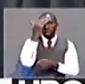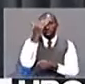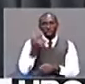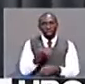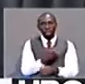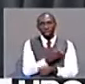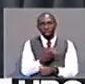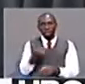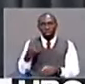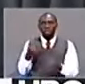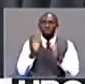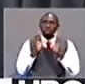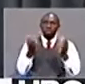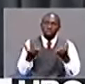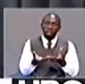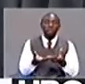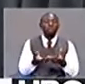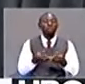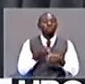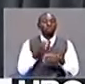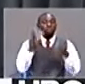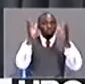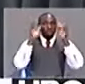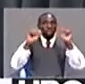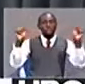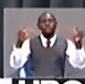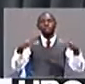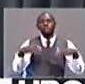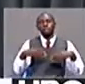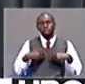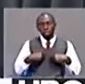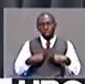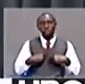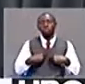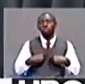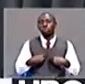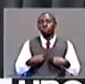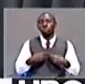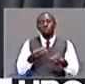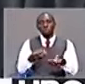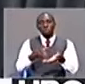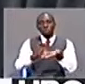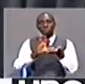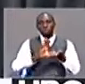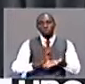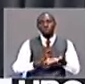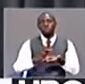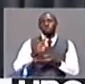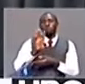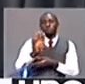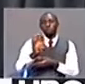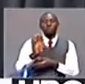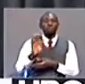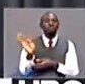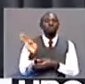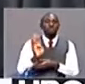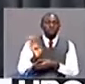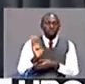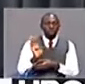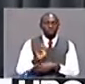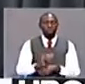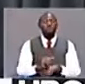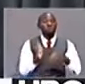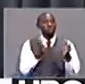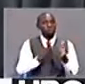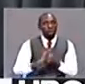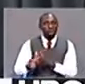and the President gave us 4 billion, which we used to host a very successful function. But in all that,